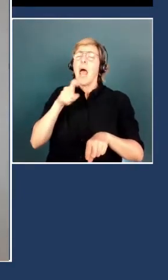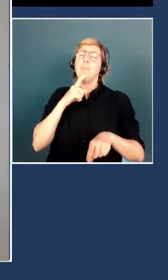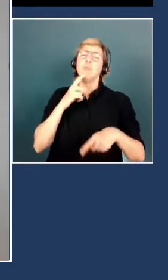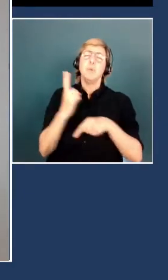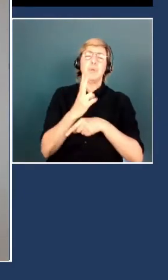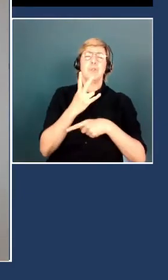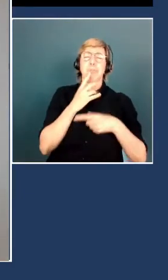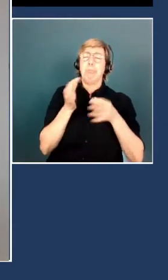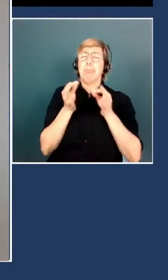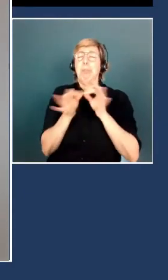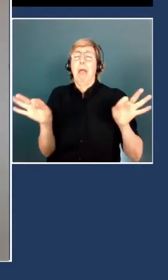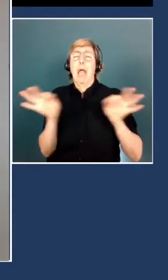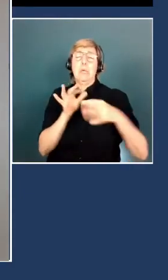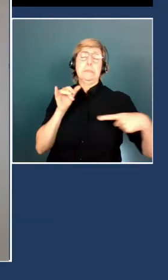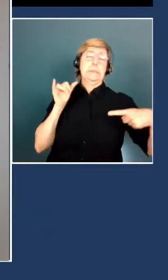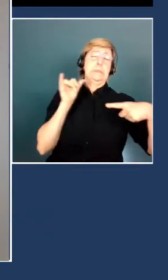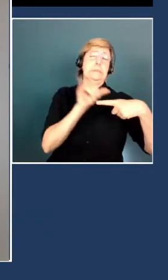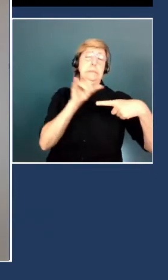or trying to,